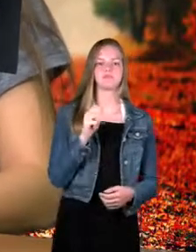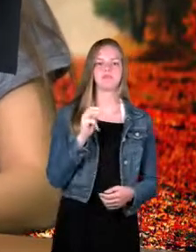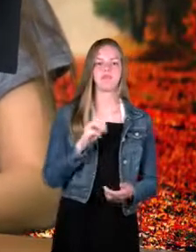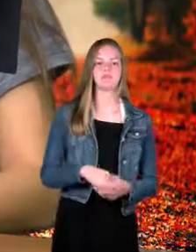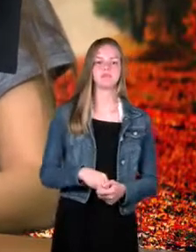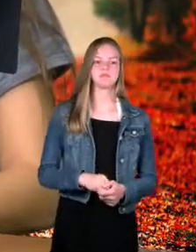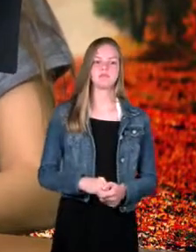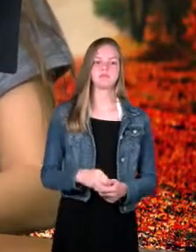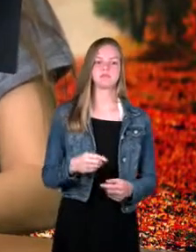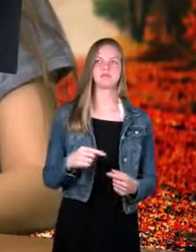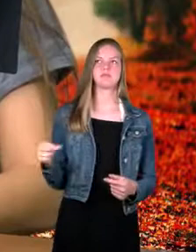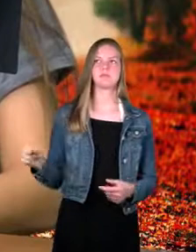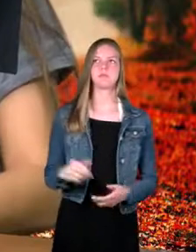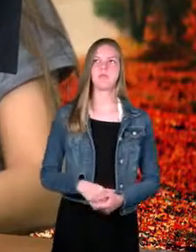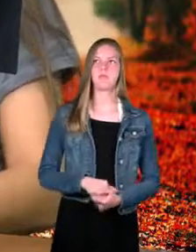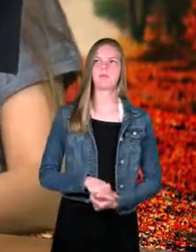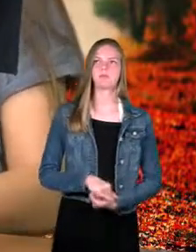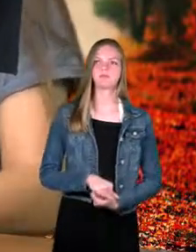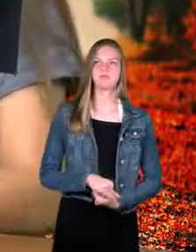needs with Sam's School Survival Guide.